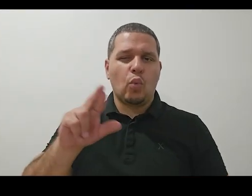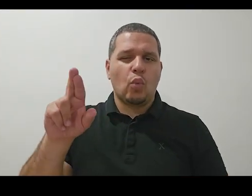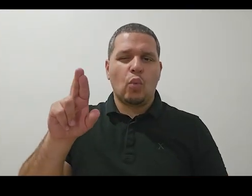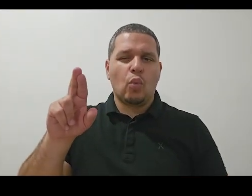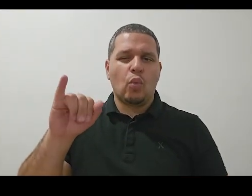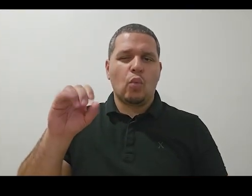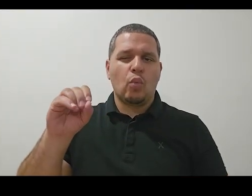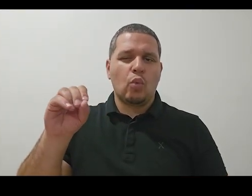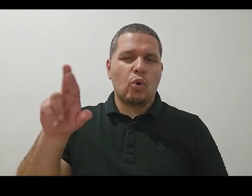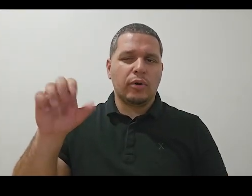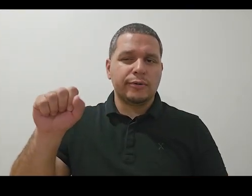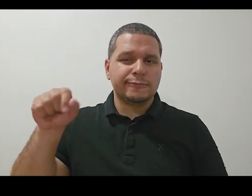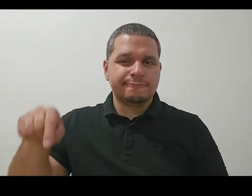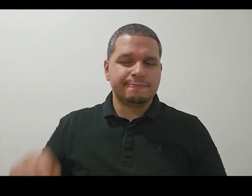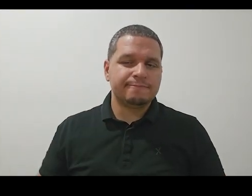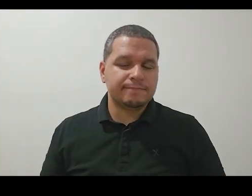feel